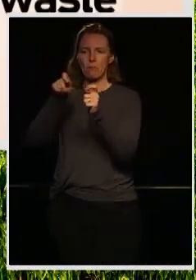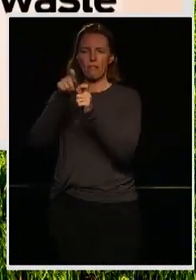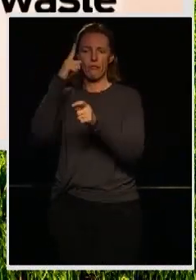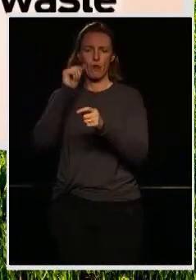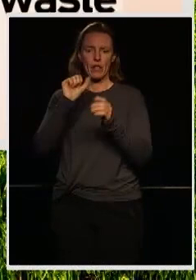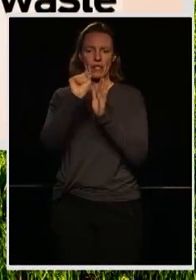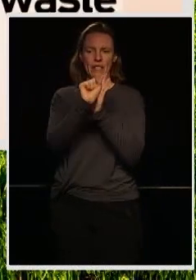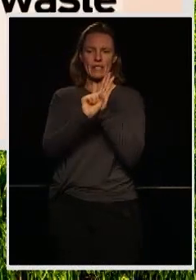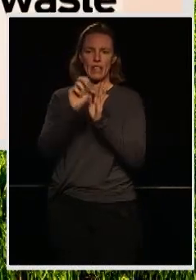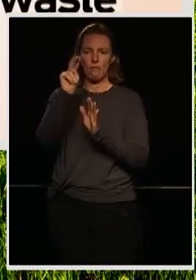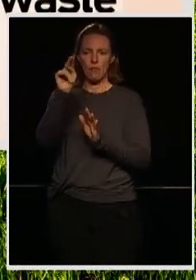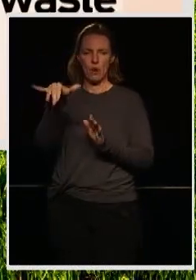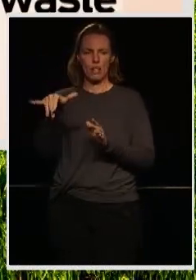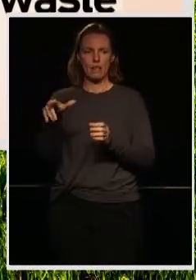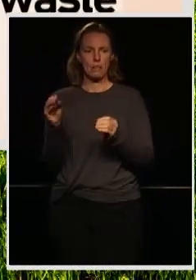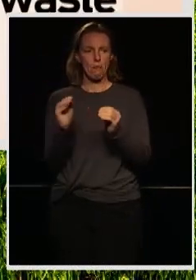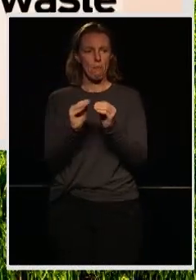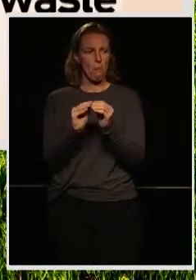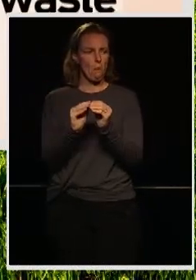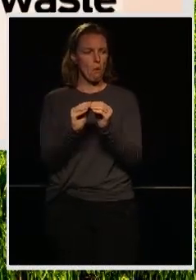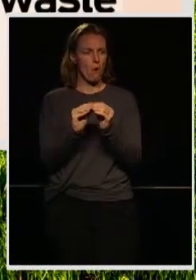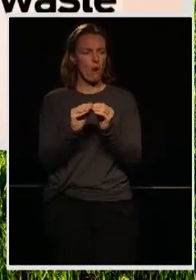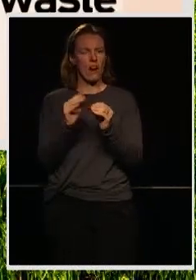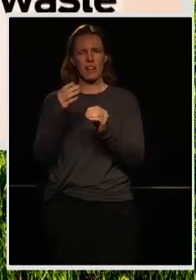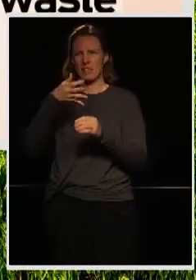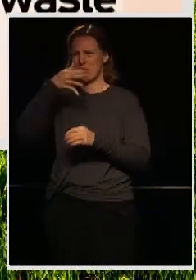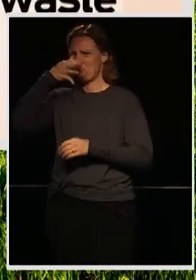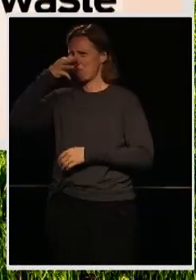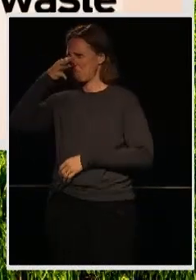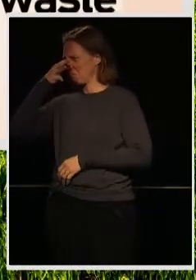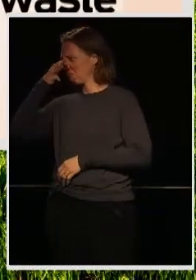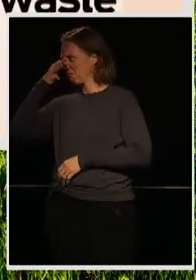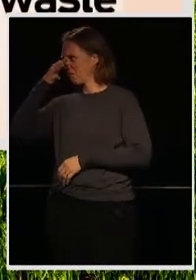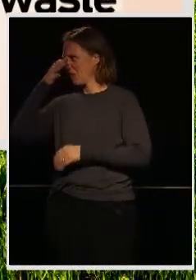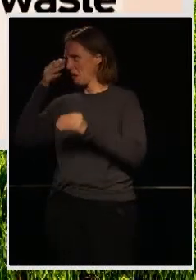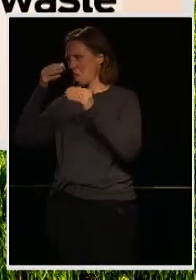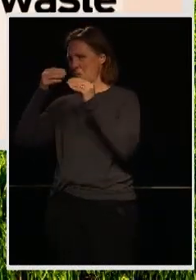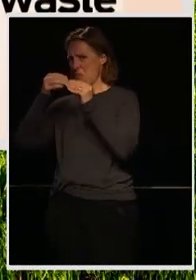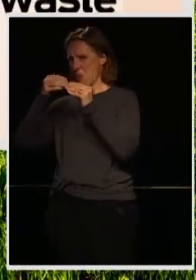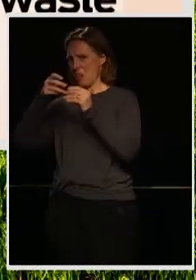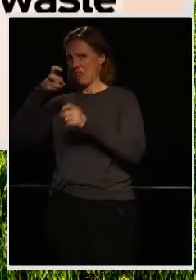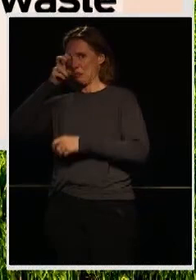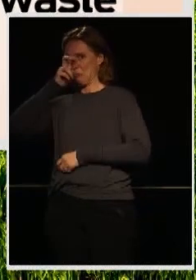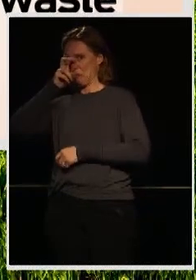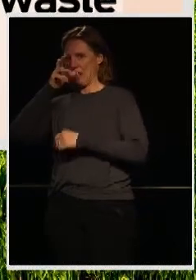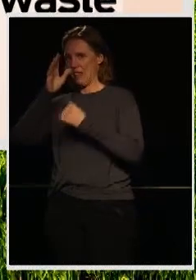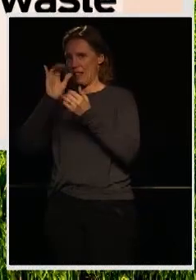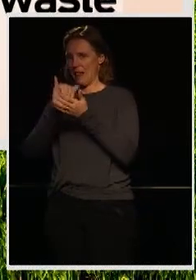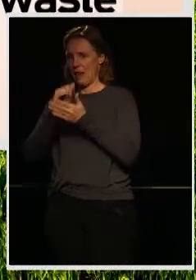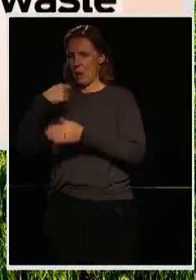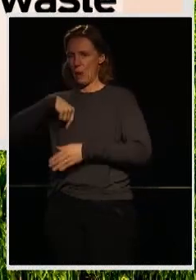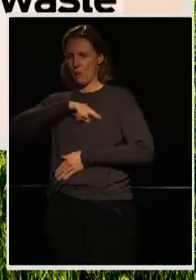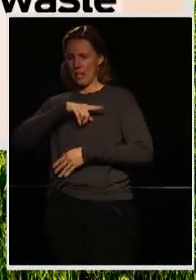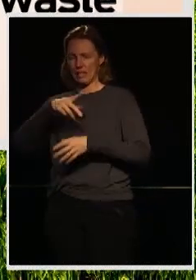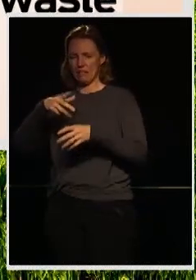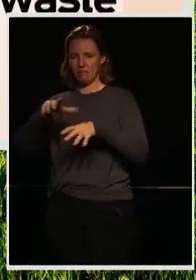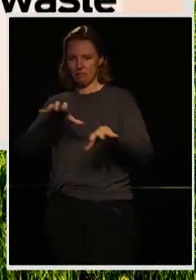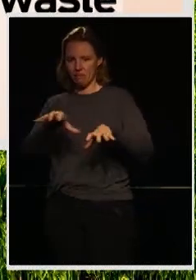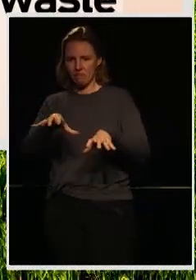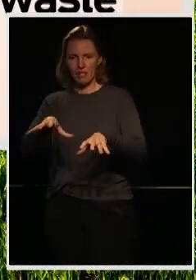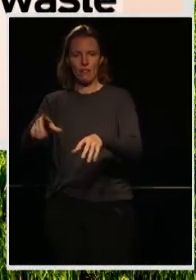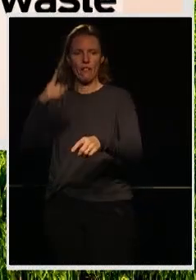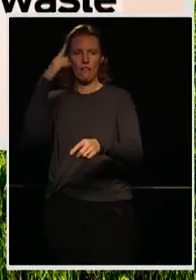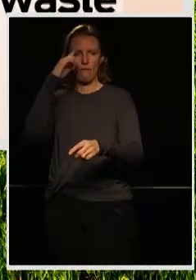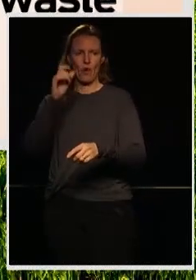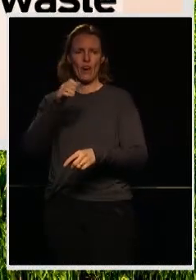New York, it is more pungent and more stringent that we take action.